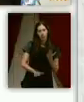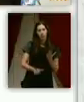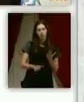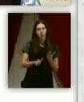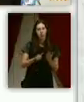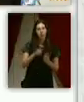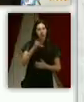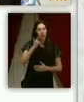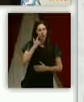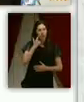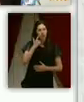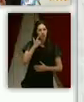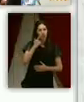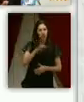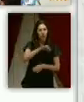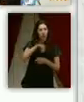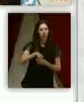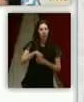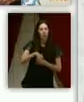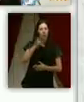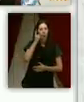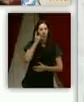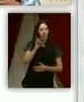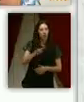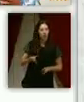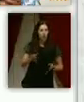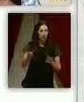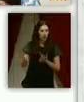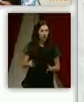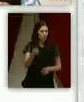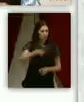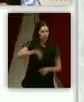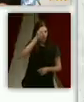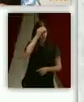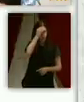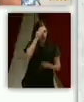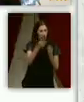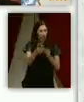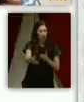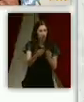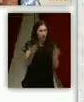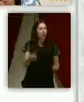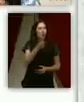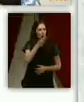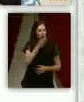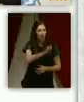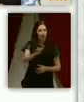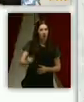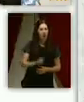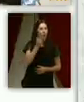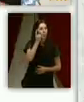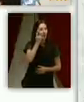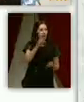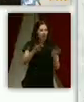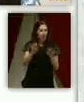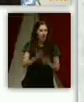the different buttons to hang out or to respond to the call. Certain mobile phones